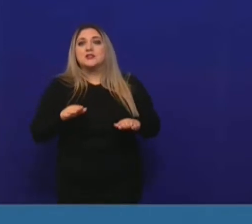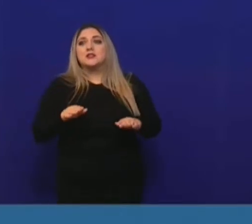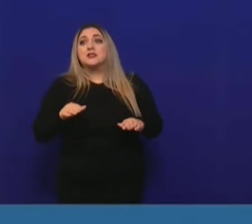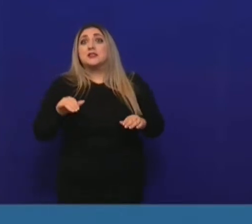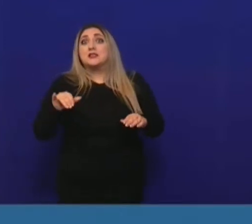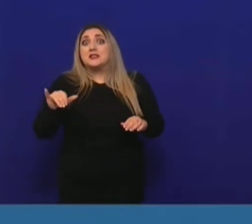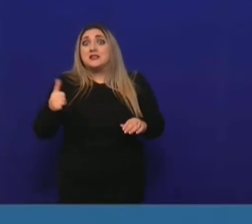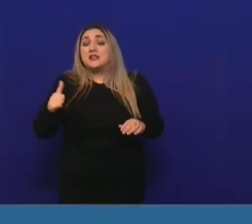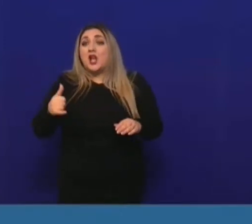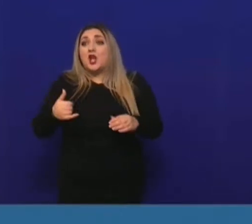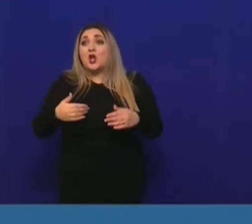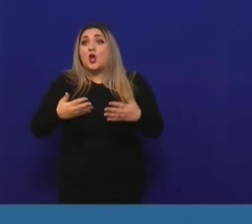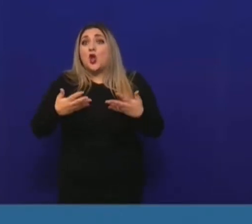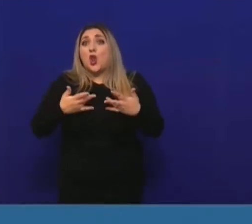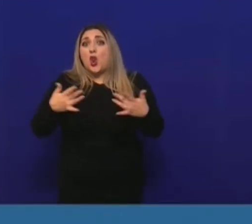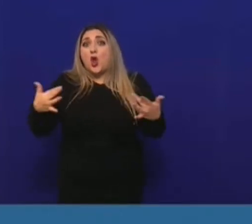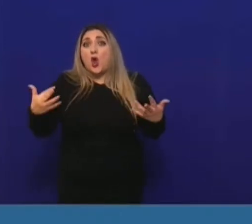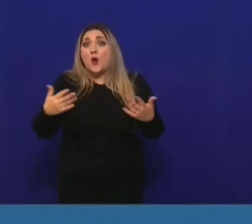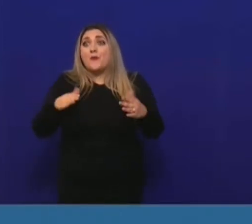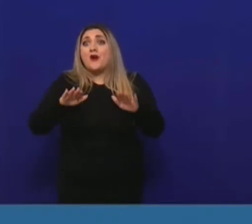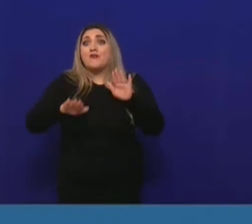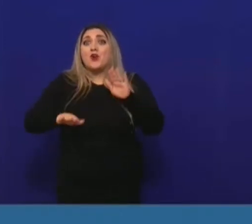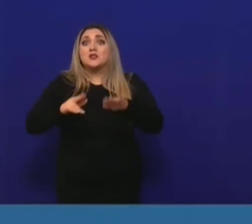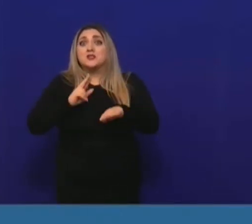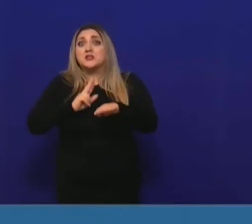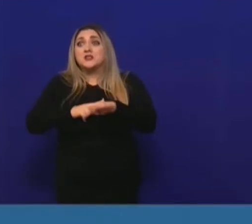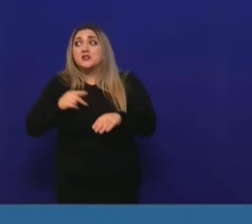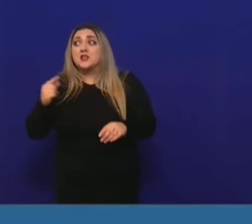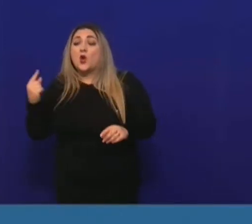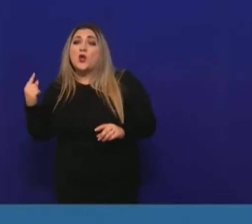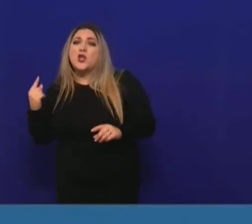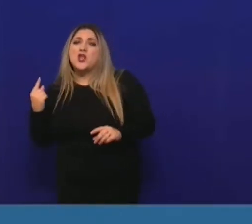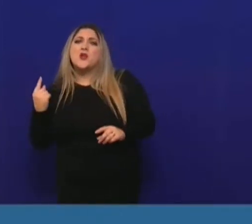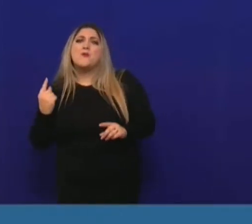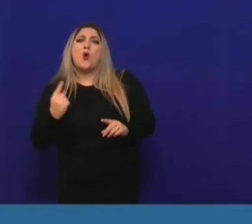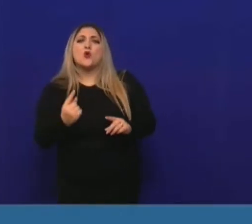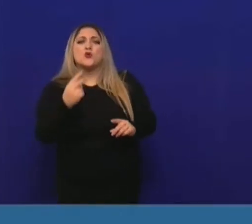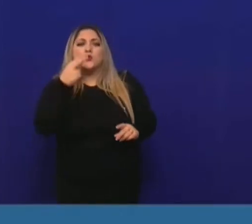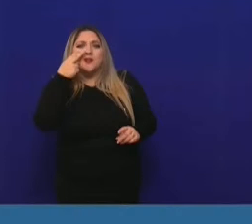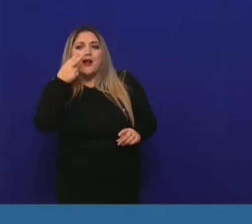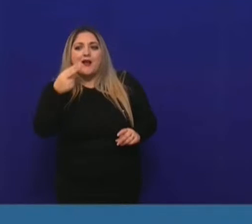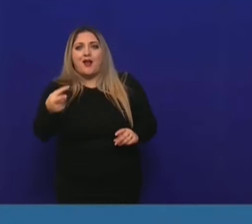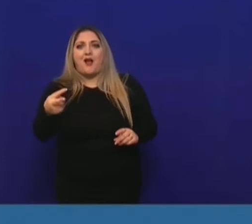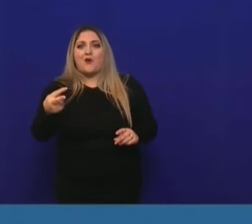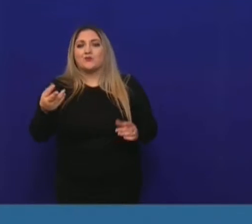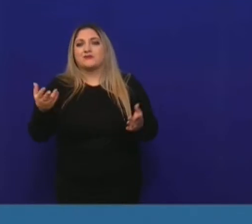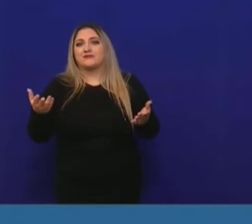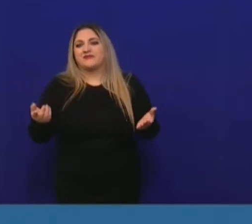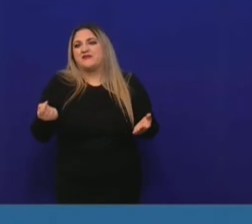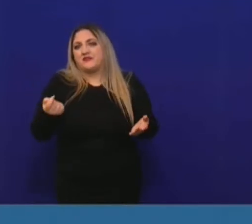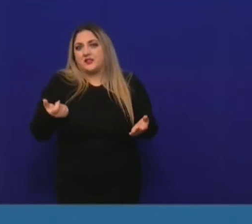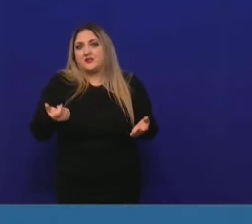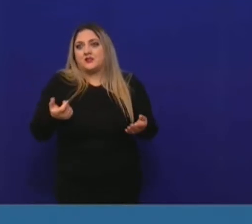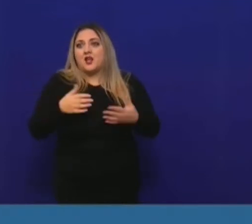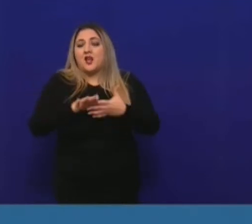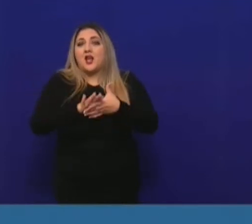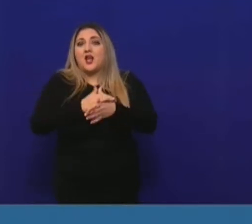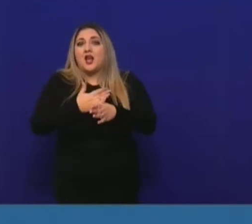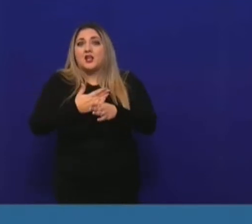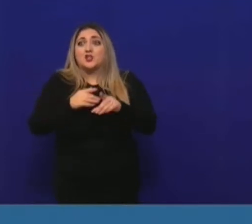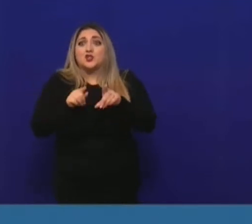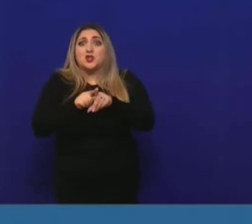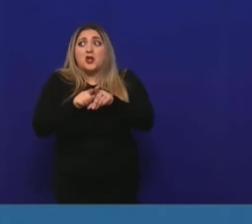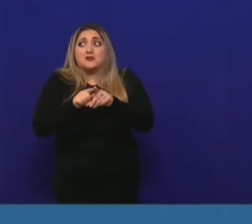partit imqaj jitħallew jitlu xi partitarji U rrimarkaw li speċi ta' xorta qed